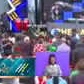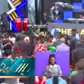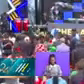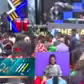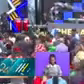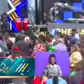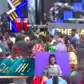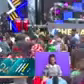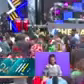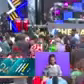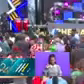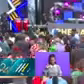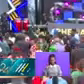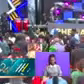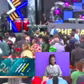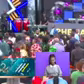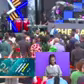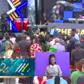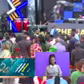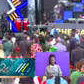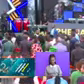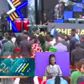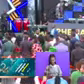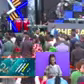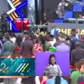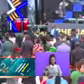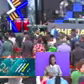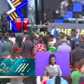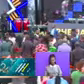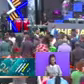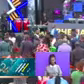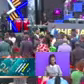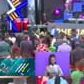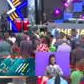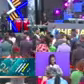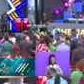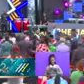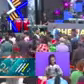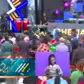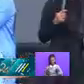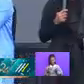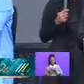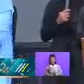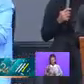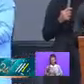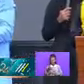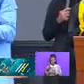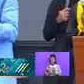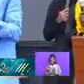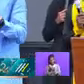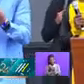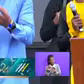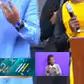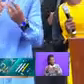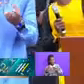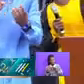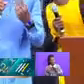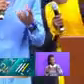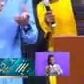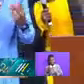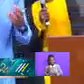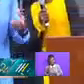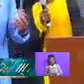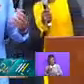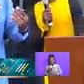yes yes yes yes yes yes yes yes yes there are things money cannot buy there are things